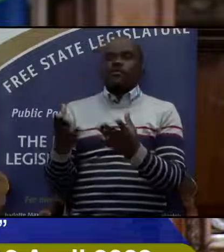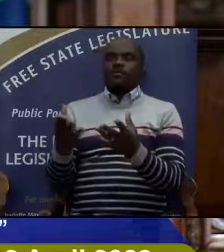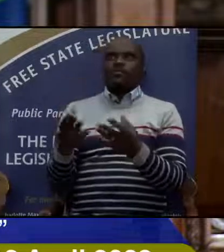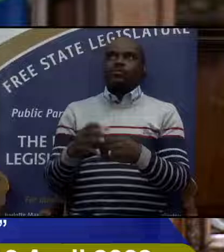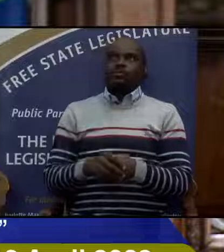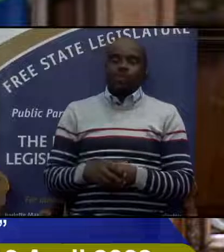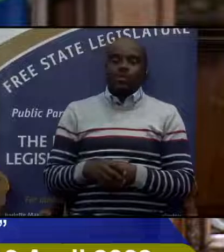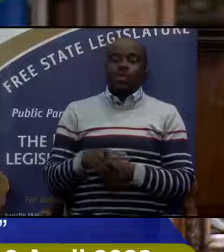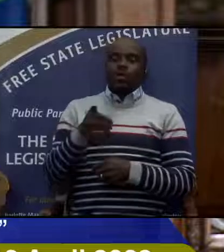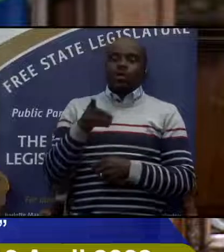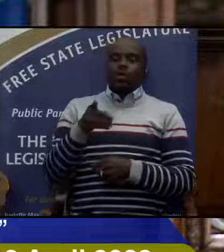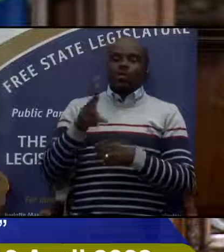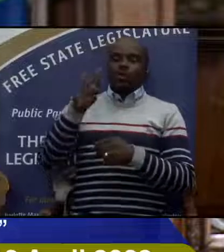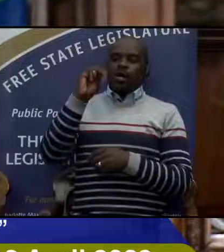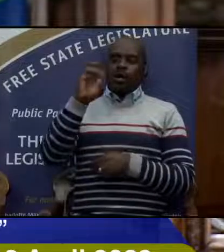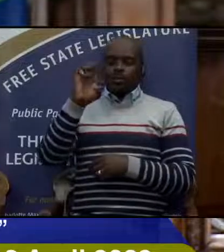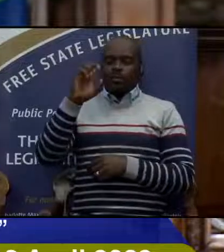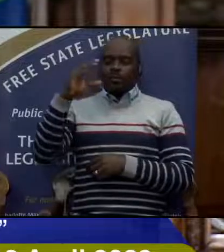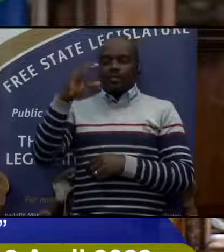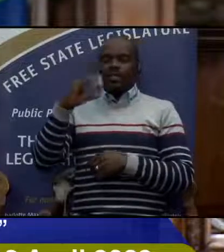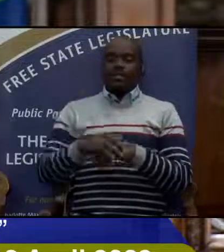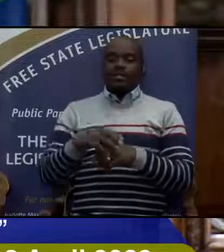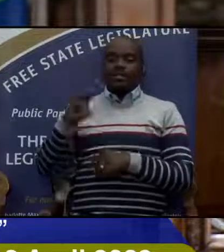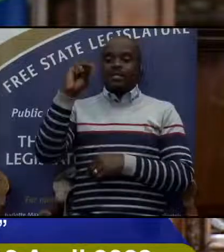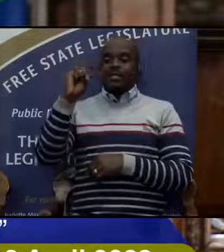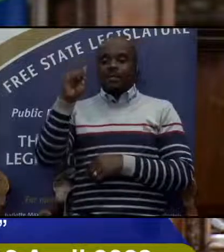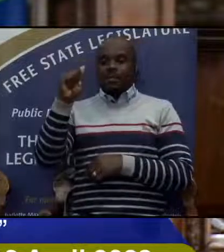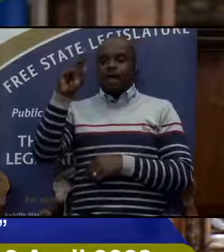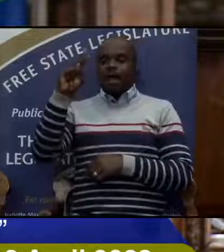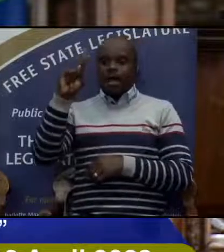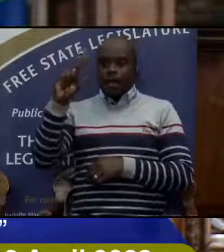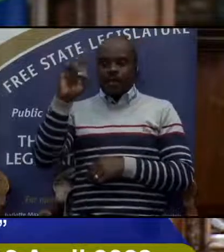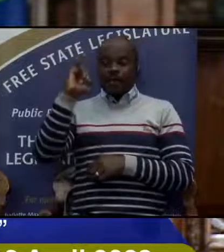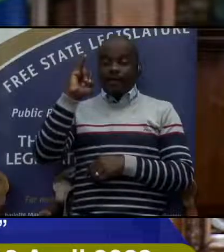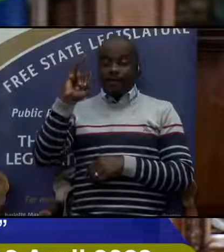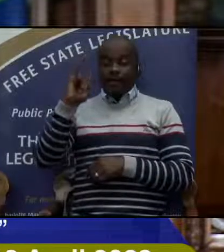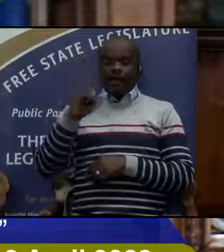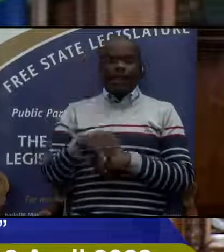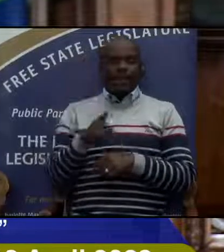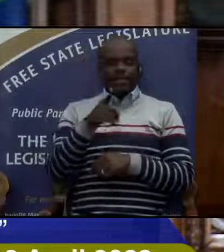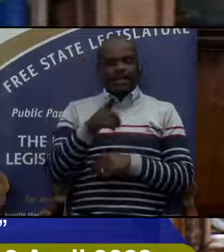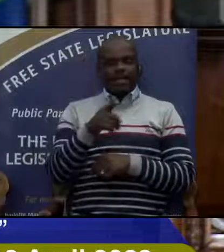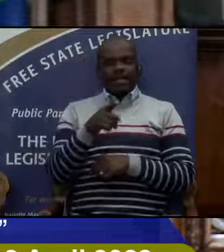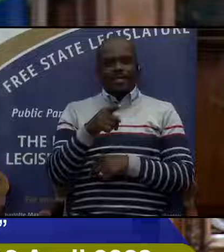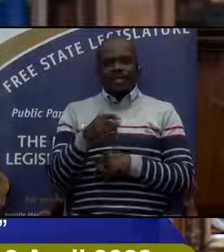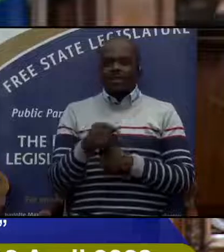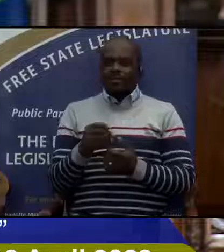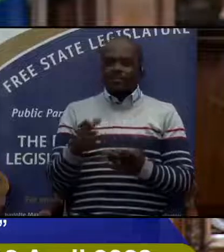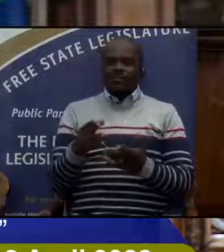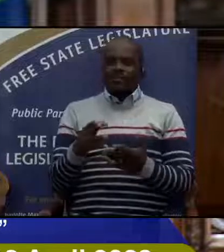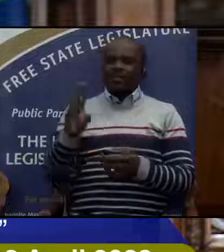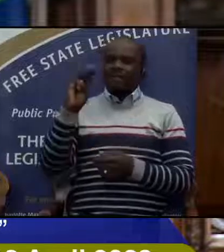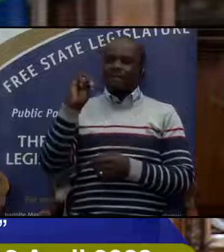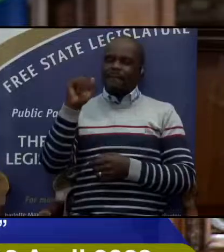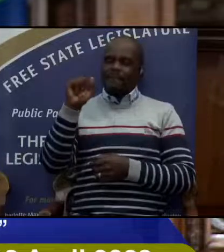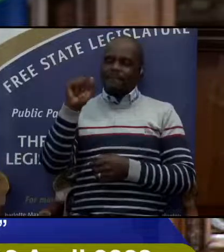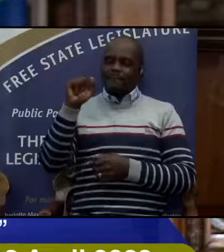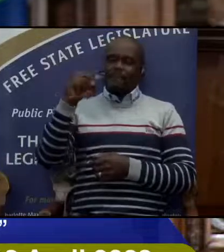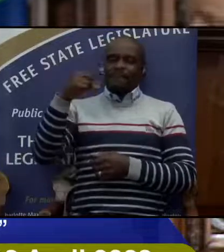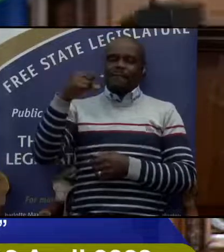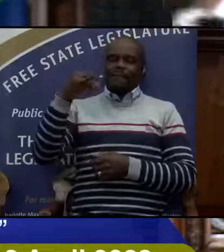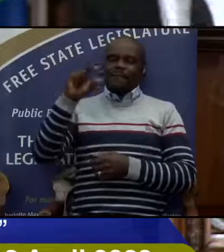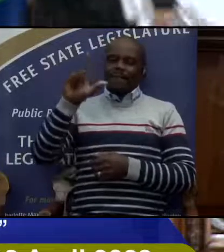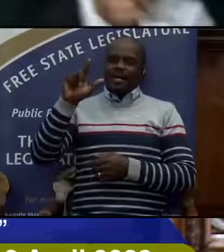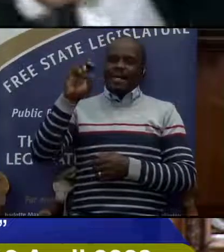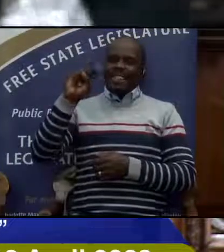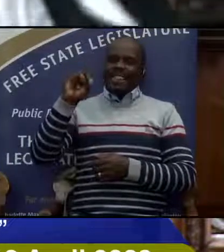it's a statue sa put face. Mandlebe that beleta statue sa sesinyaninyana